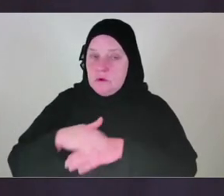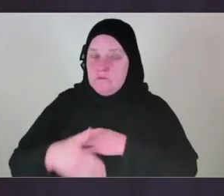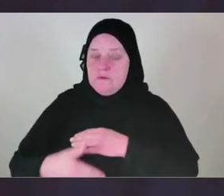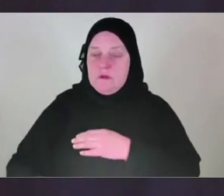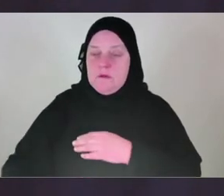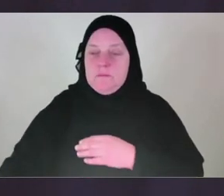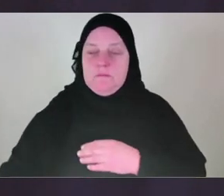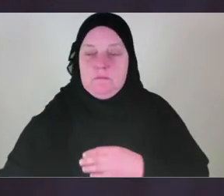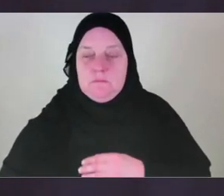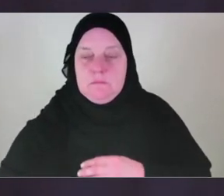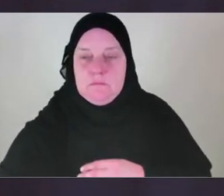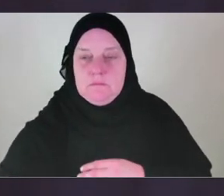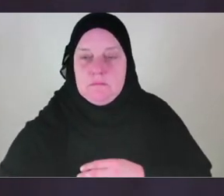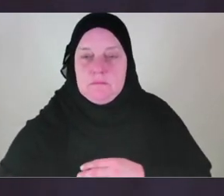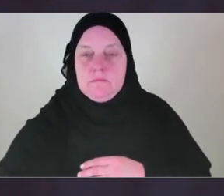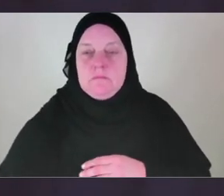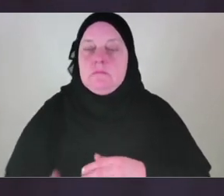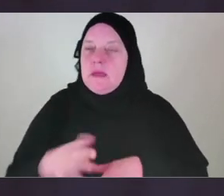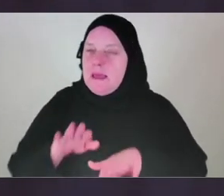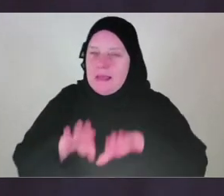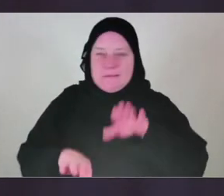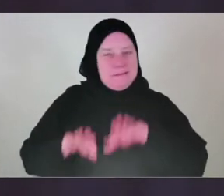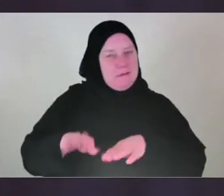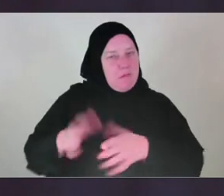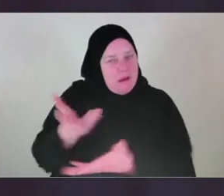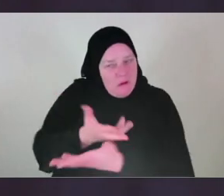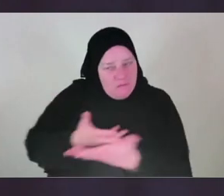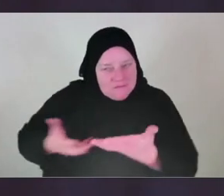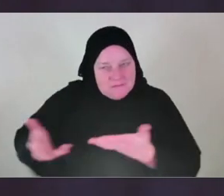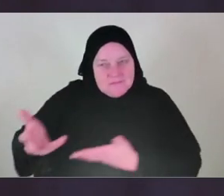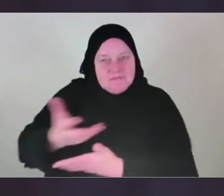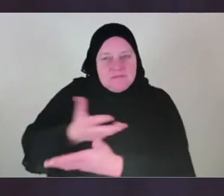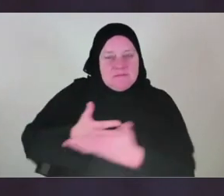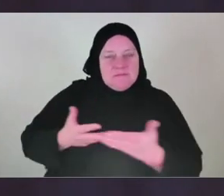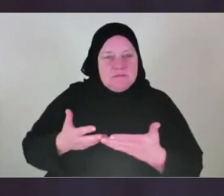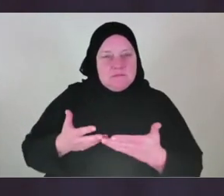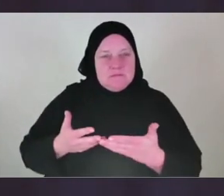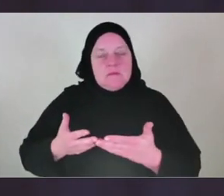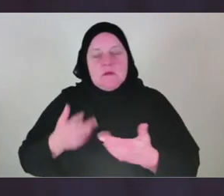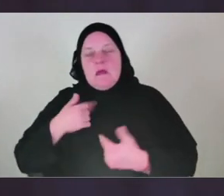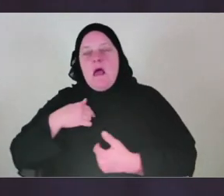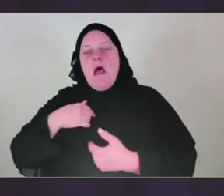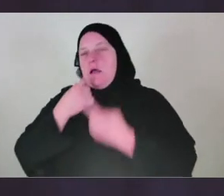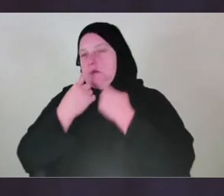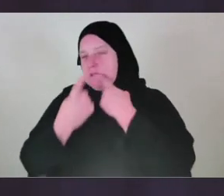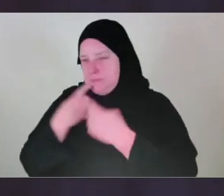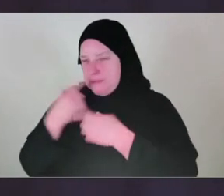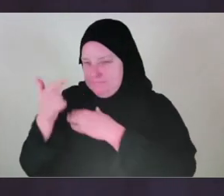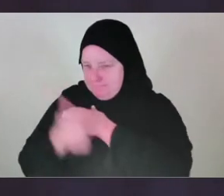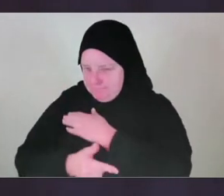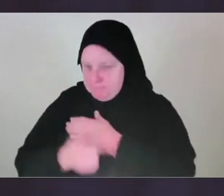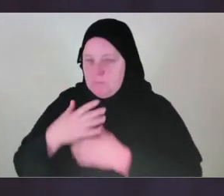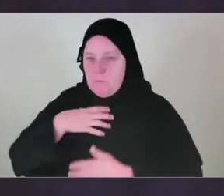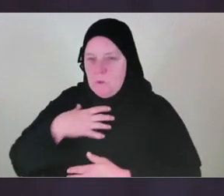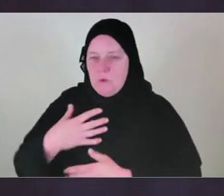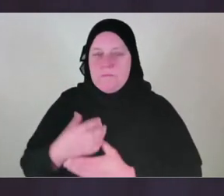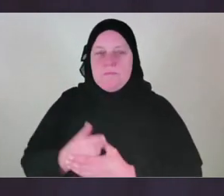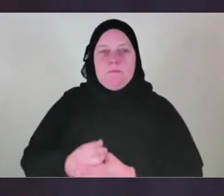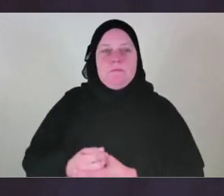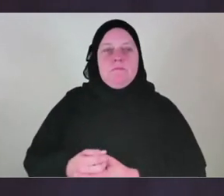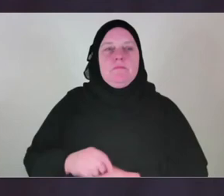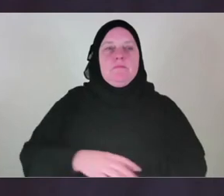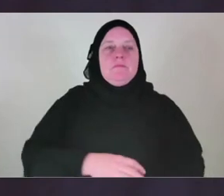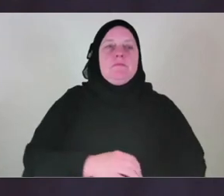a similar dialogue, and I'll explain when we get to the point of where we enter this